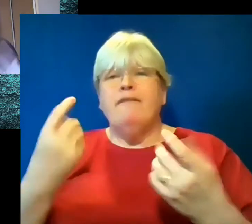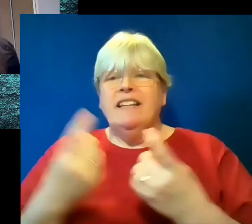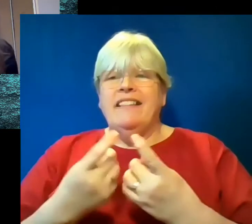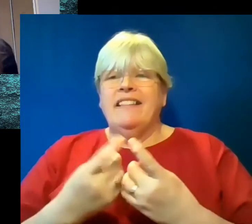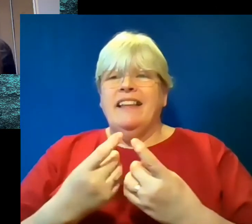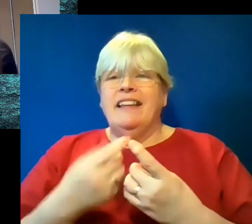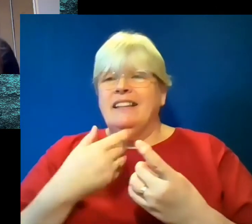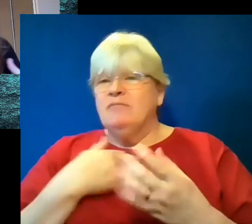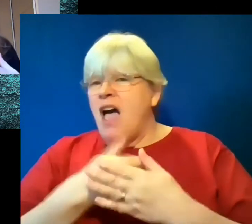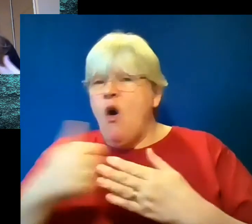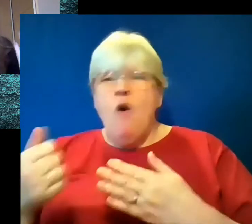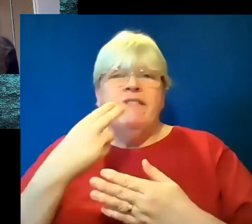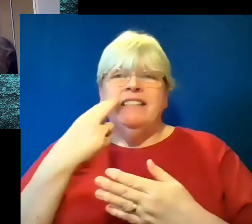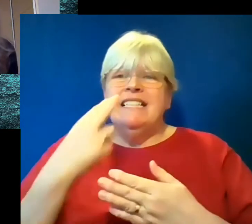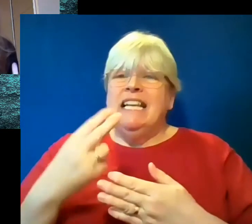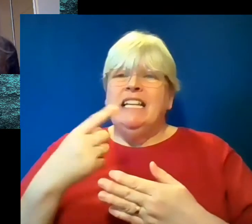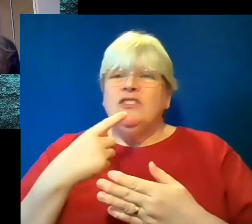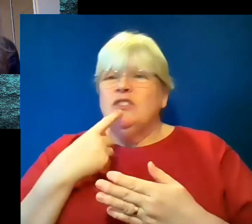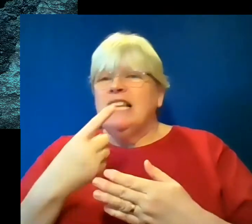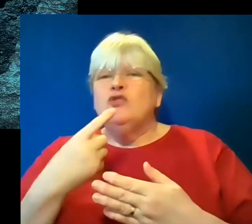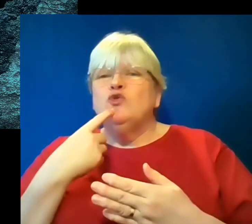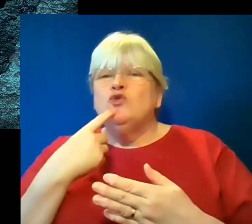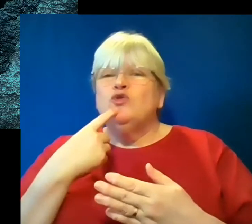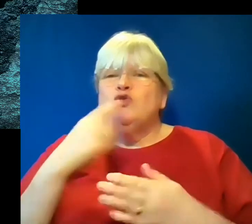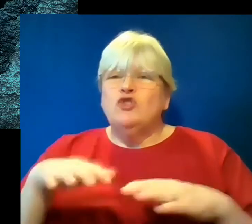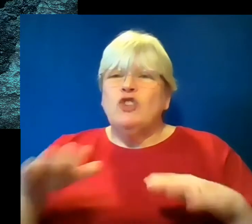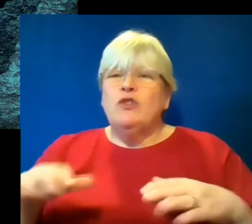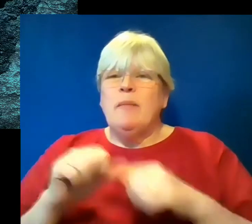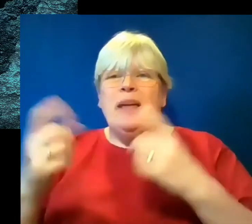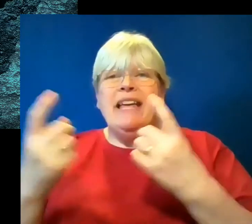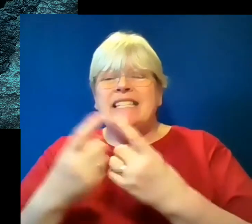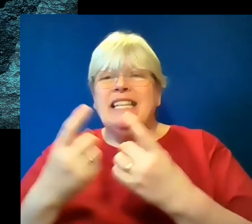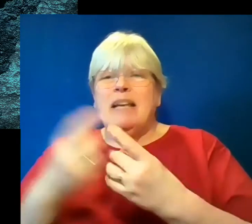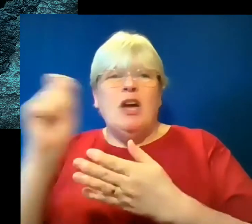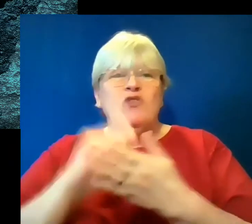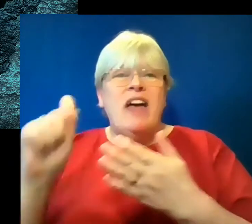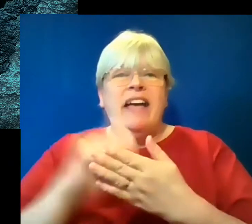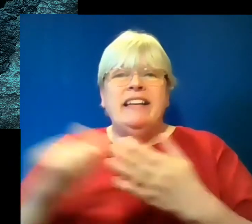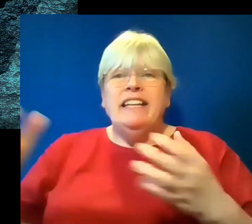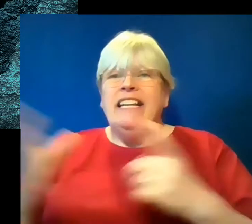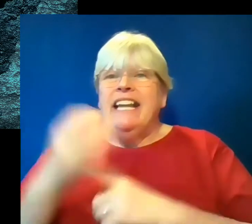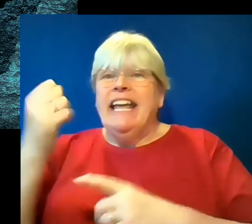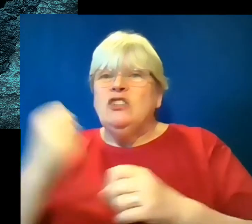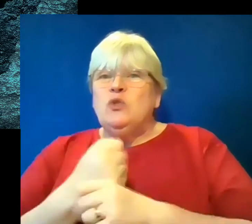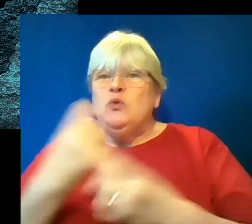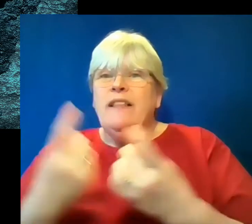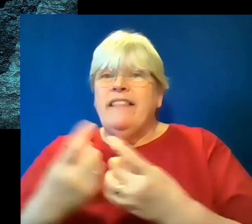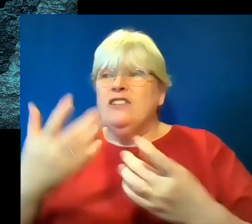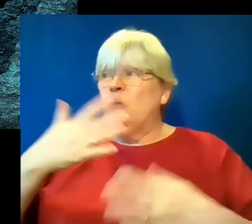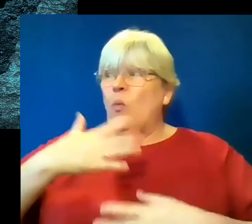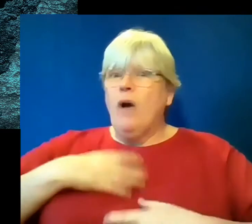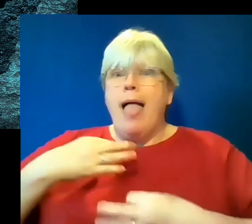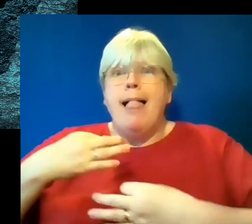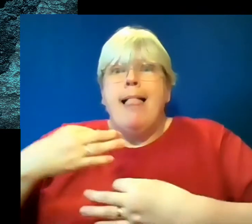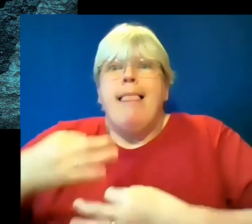children when I go to schools. One of the best things about being a writer is you get to do things that you would long to do anyway. You get to go